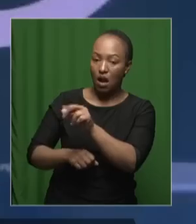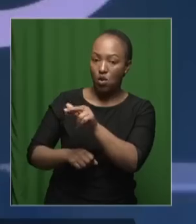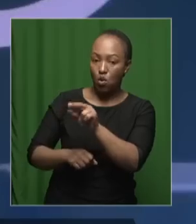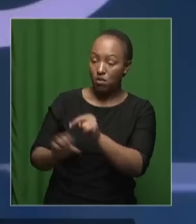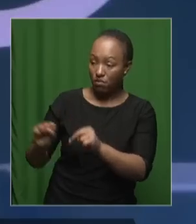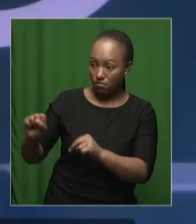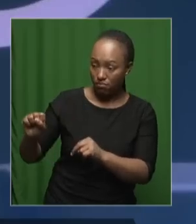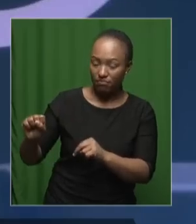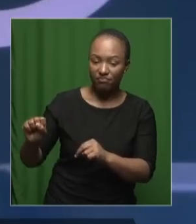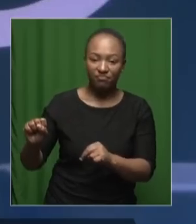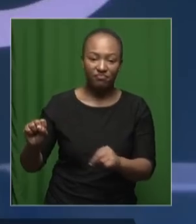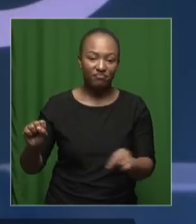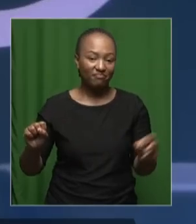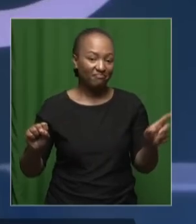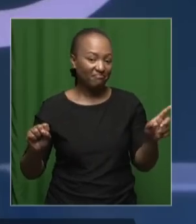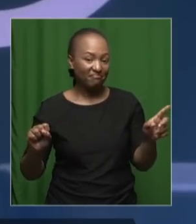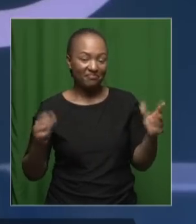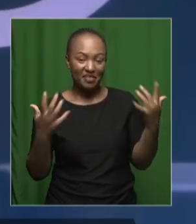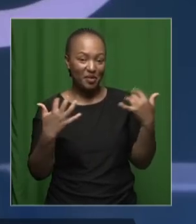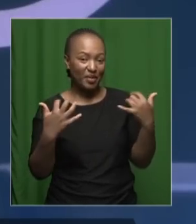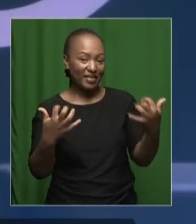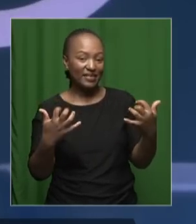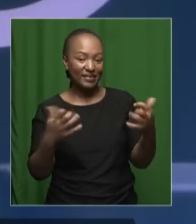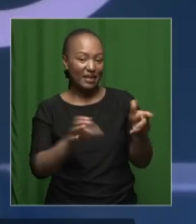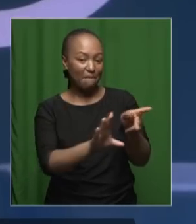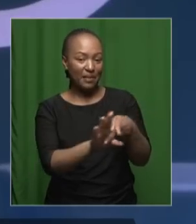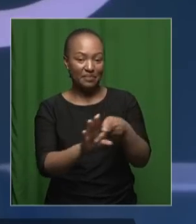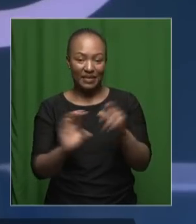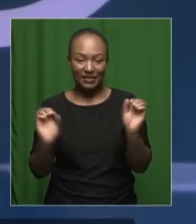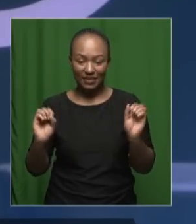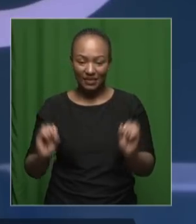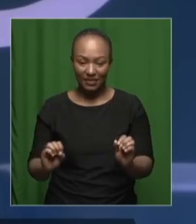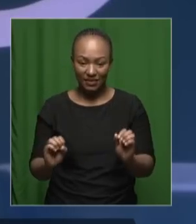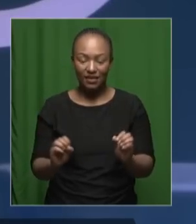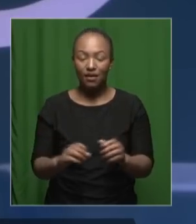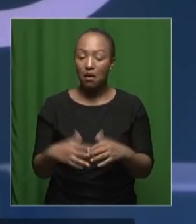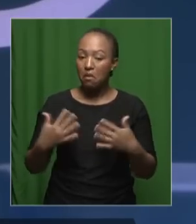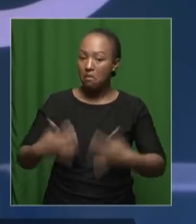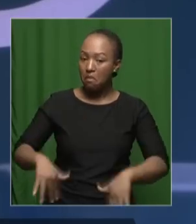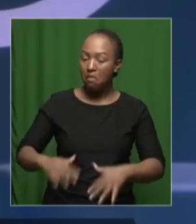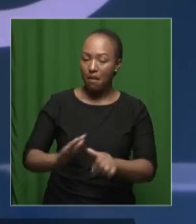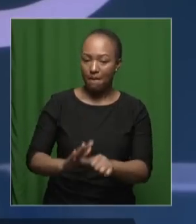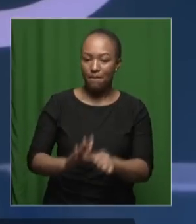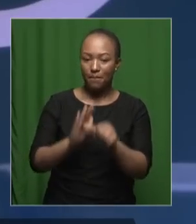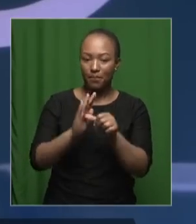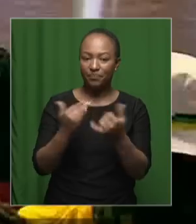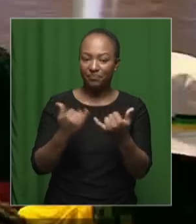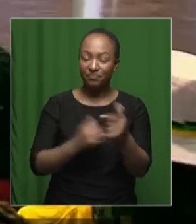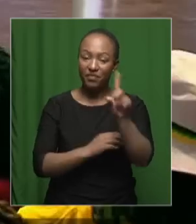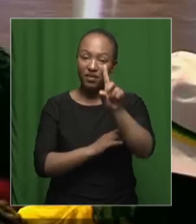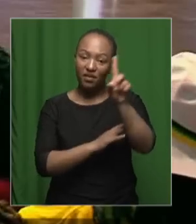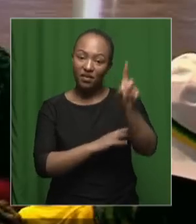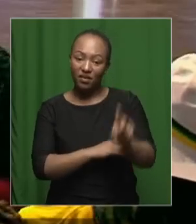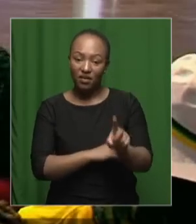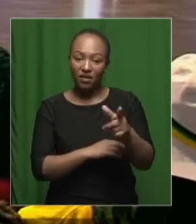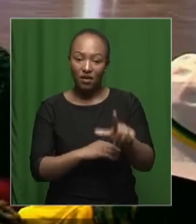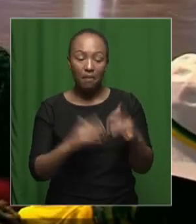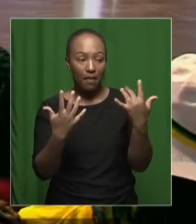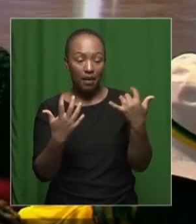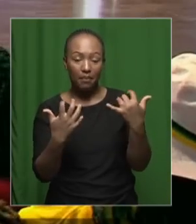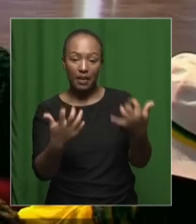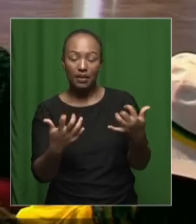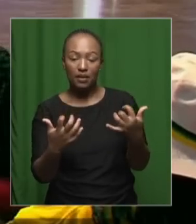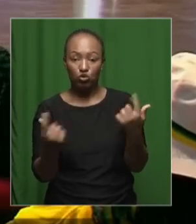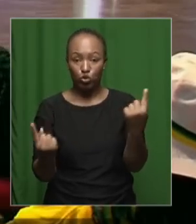at this rate, we're not going to get the audience to participate. But of course, very important questions being raised by the panel to